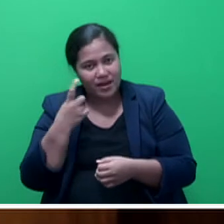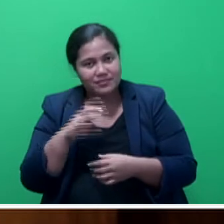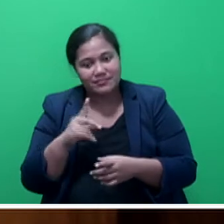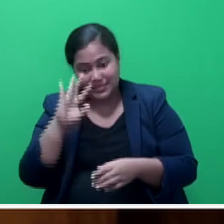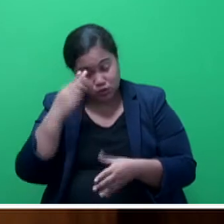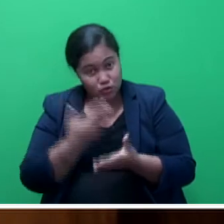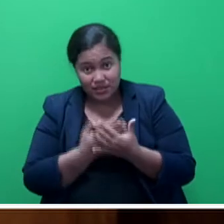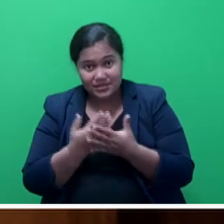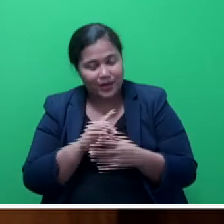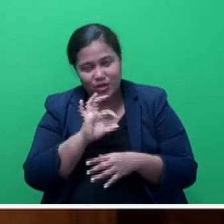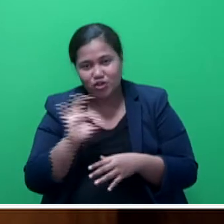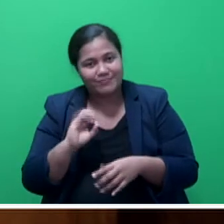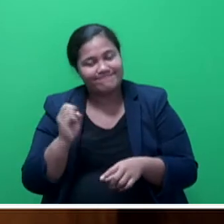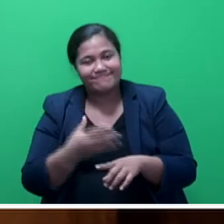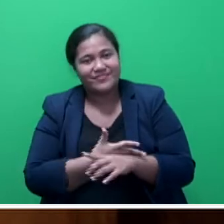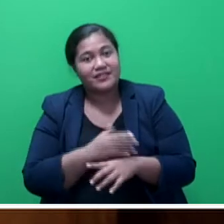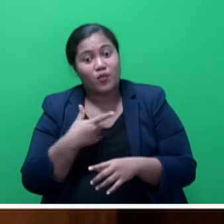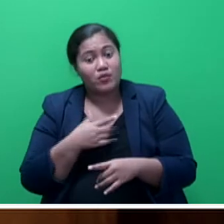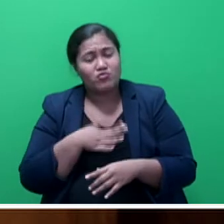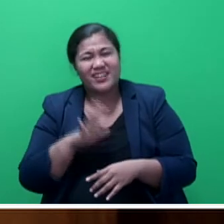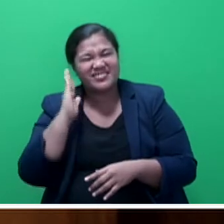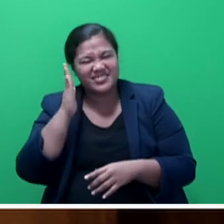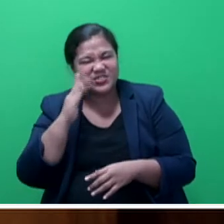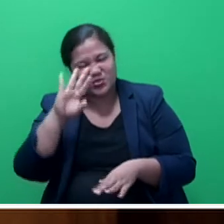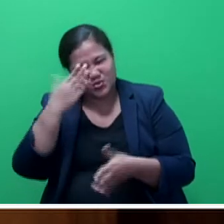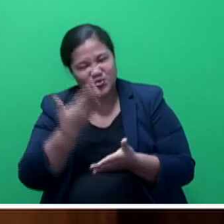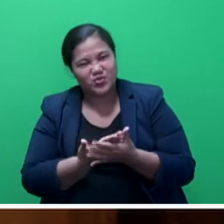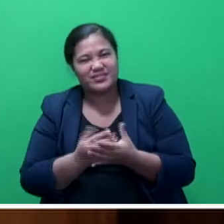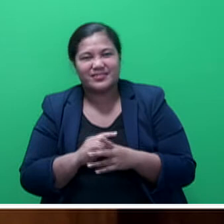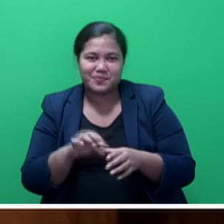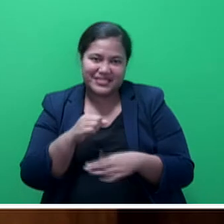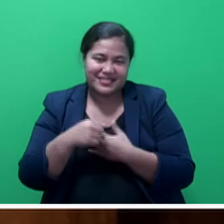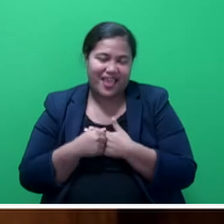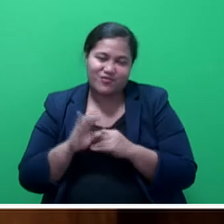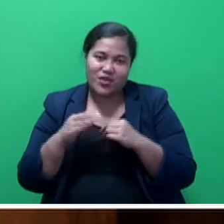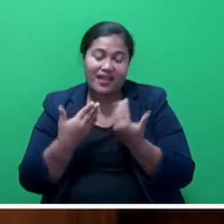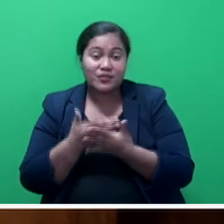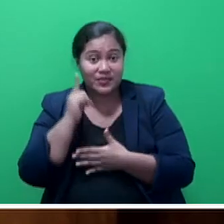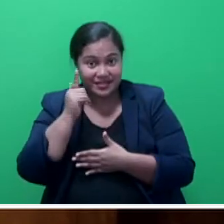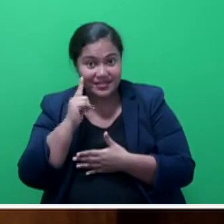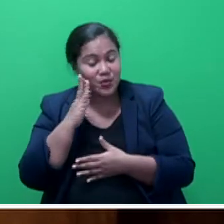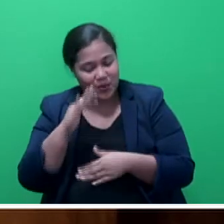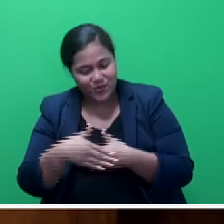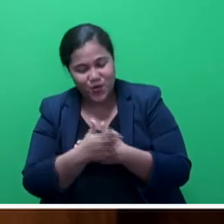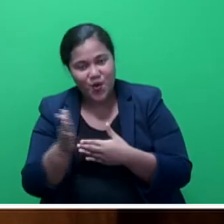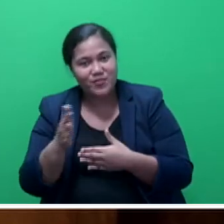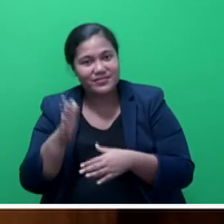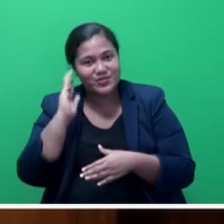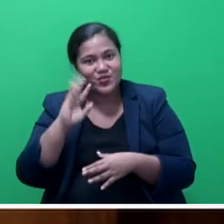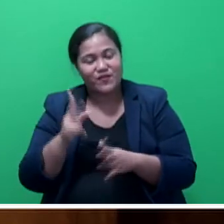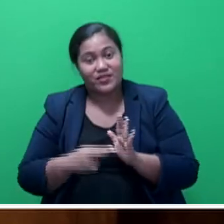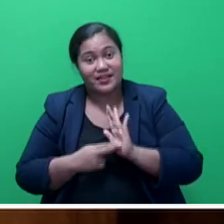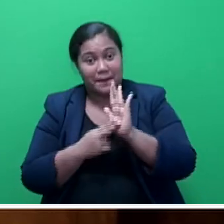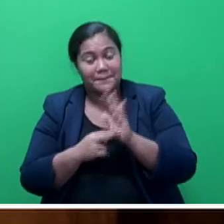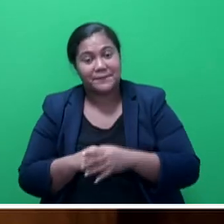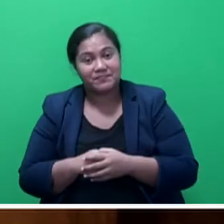school terms, but we want the schools to be safe and we want the students to be safe, along with our teachers, when we reopen the schools for the North. Right now,